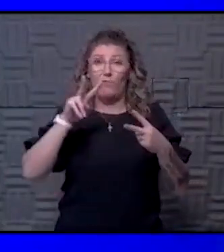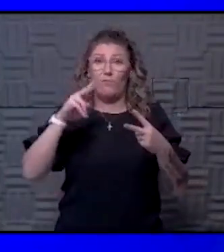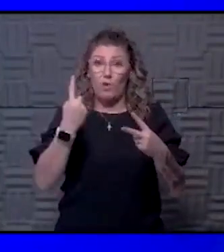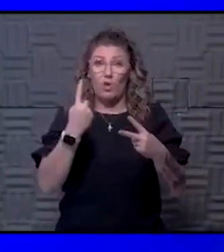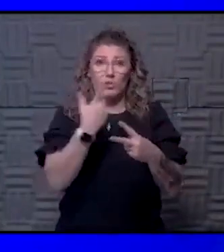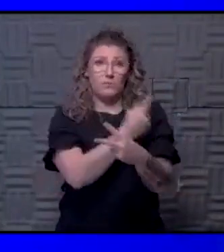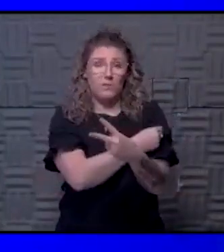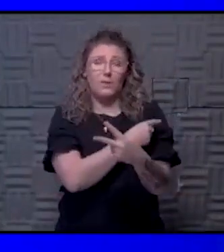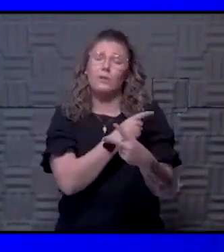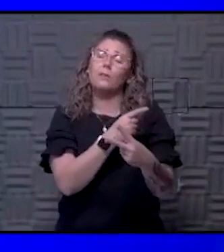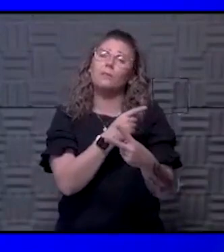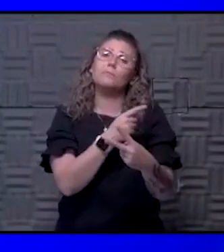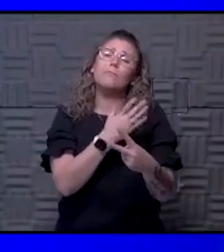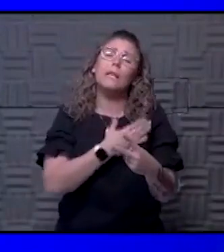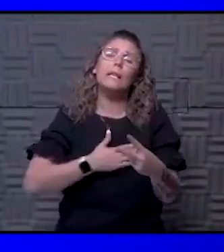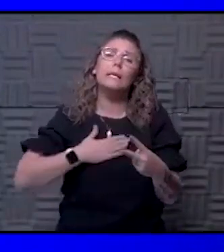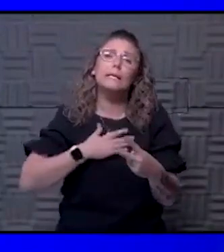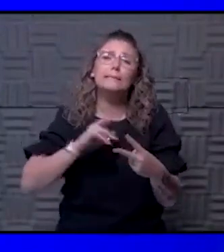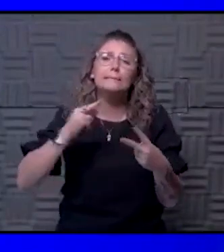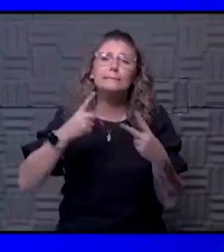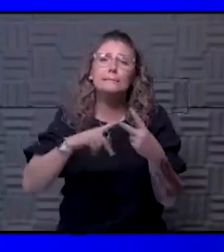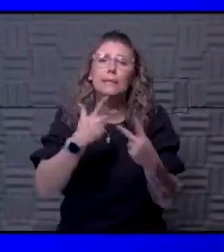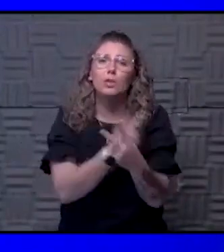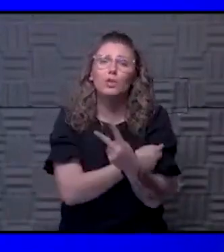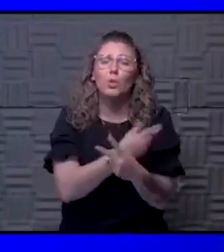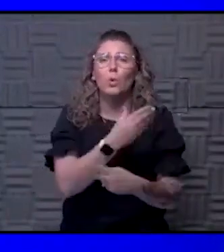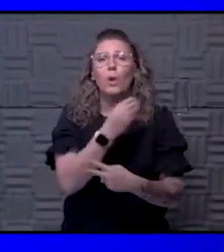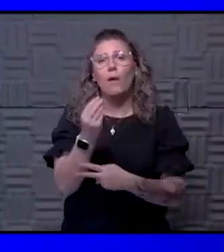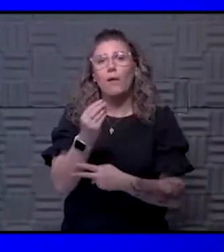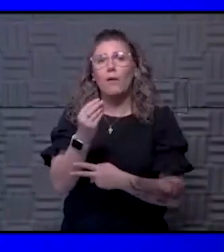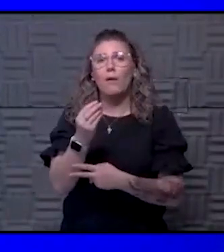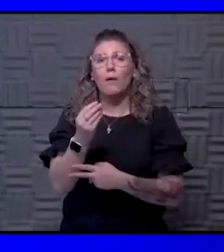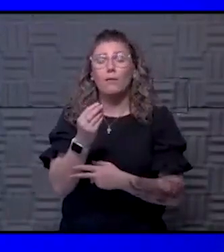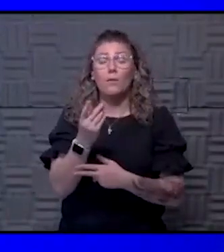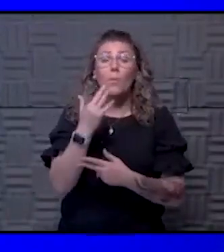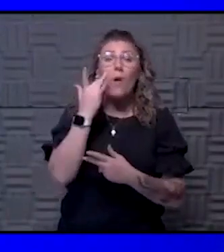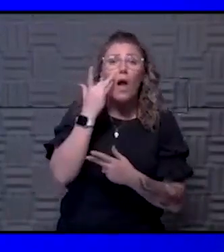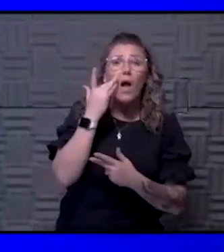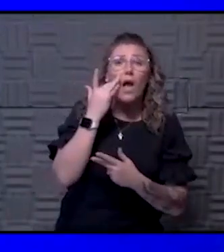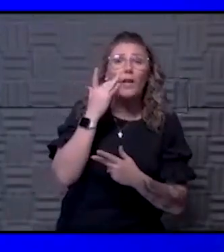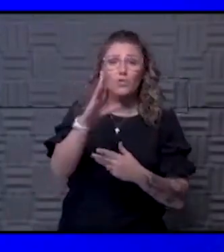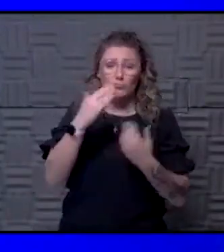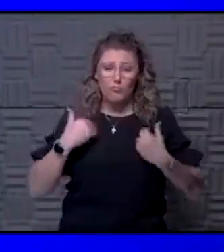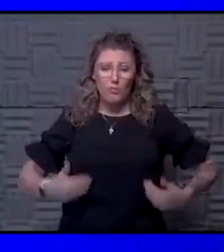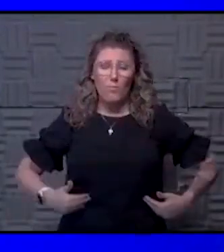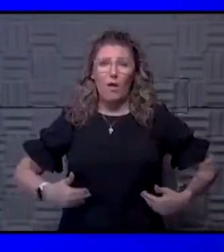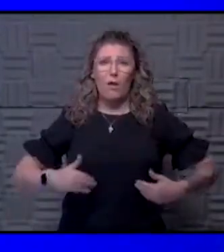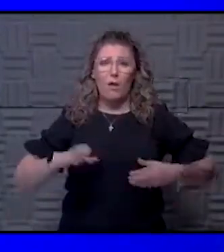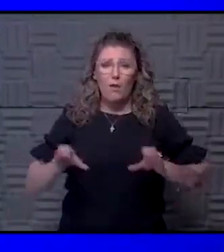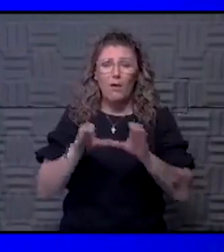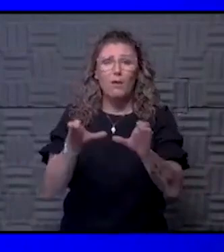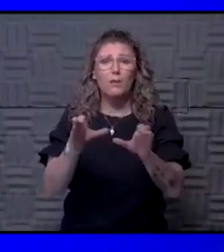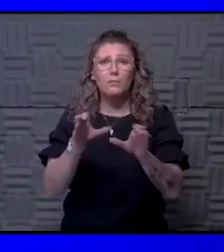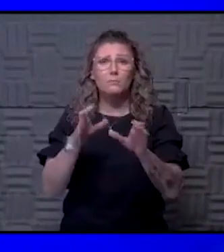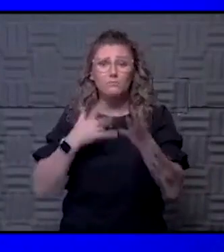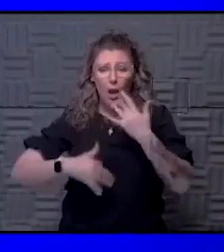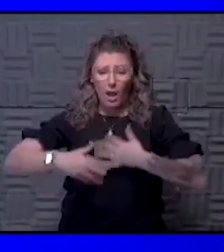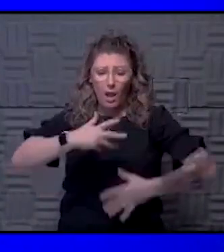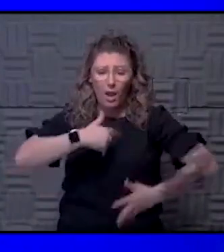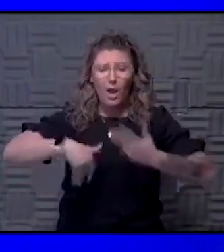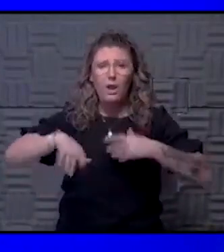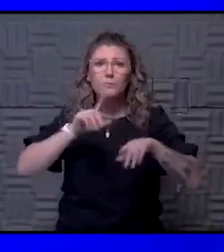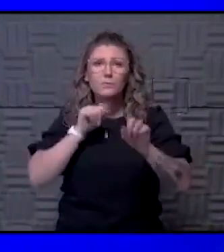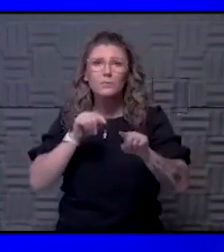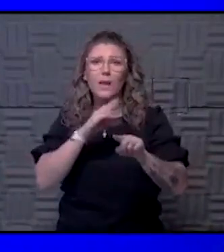dose to help with, number one, the robust immune response, but also that durability and how long that